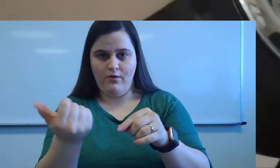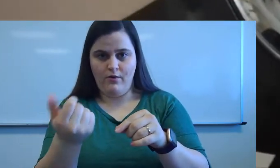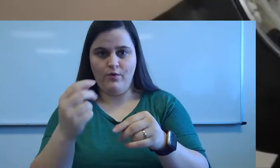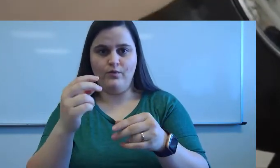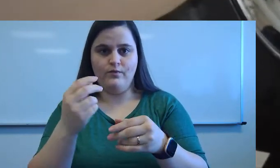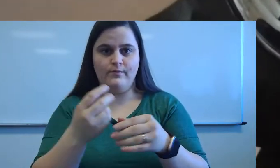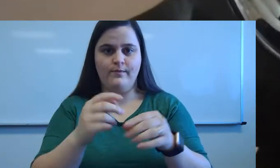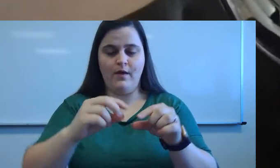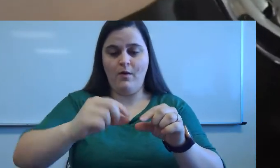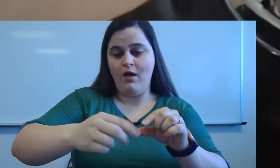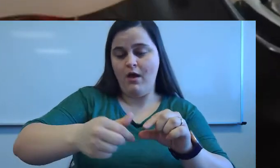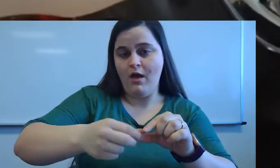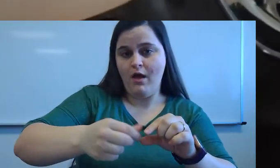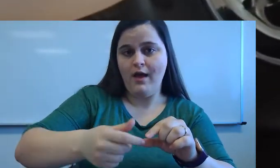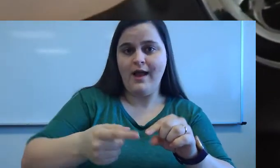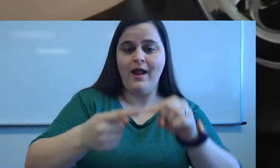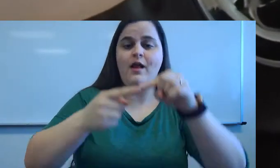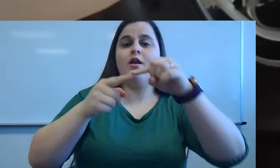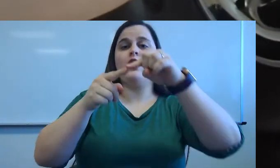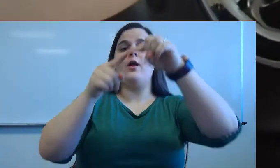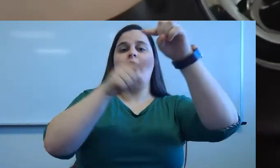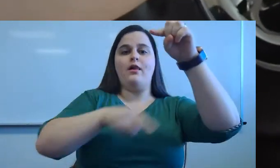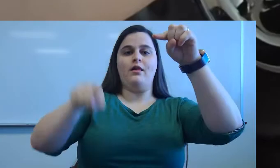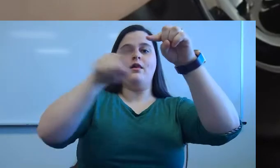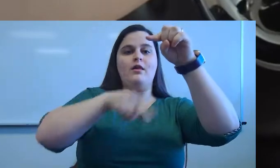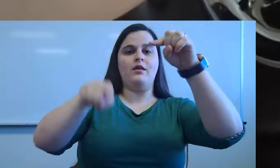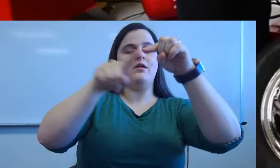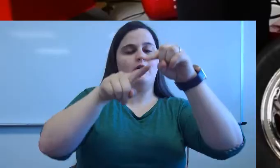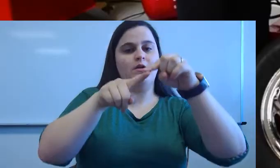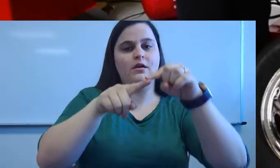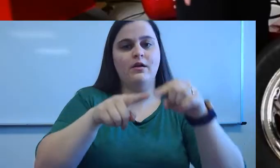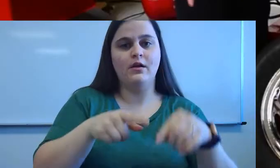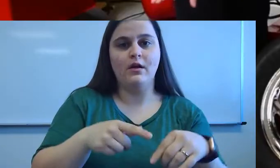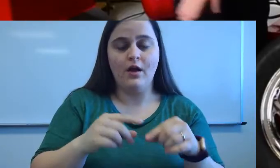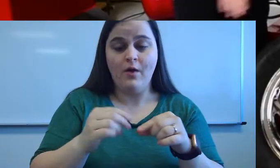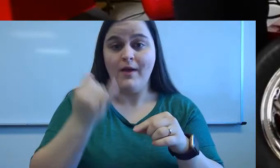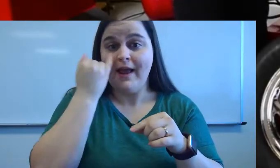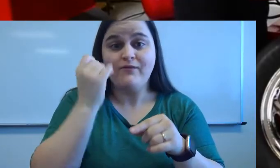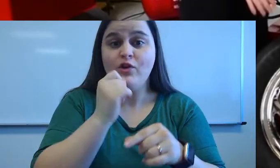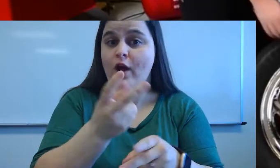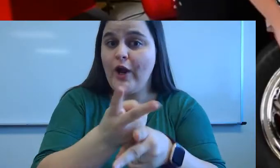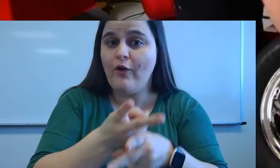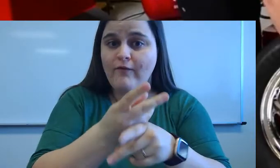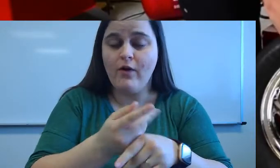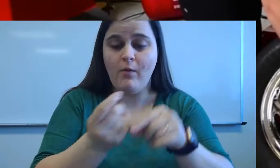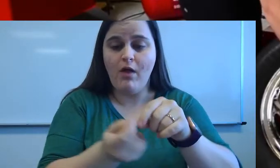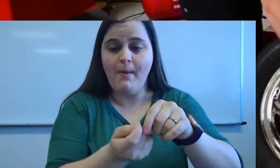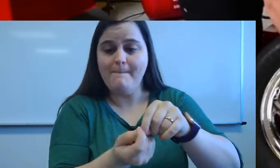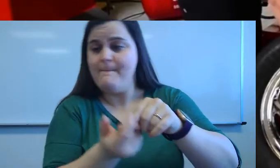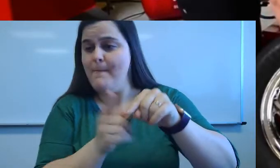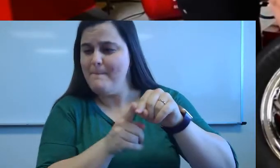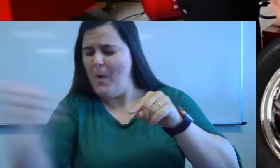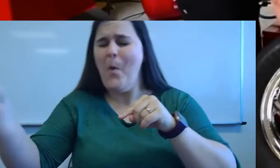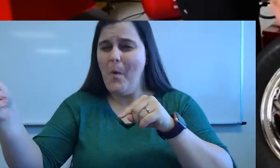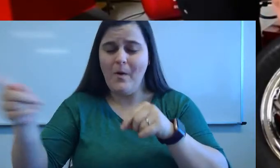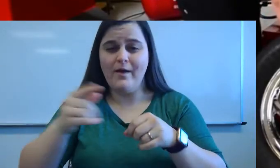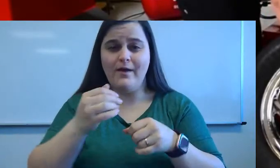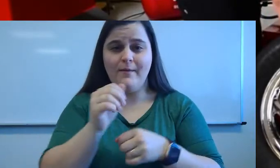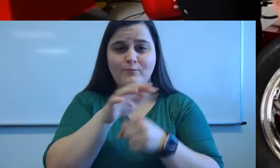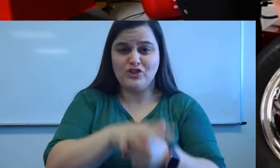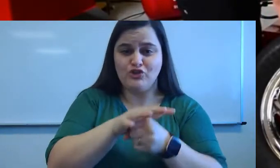turn it counter clockwise. Now this Schrader valve is going to go shooting across the room unless you hold onto it. So you want to make sure